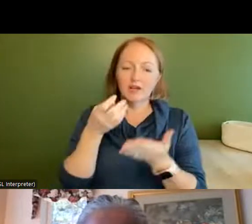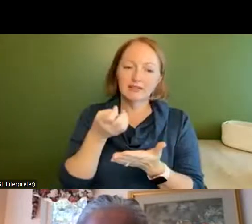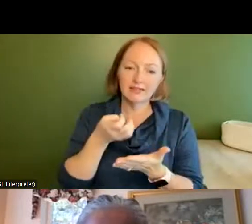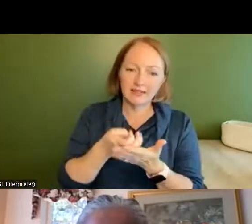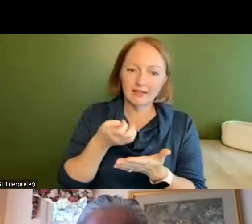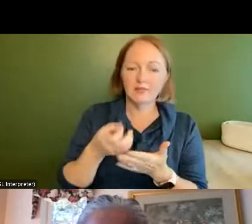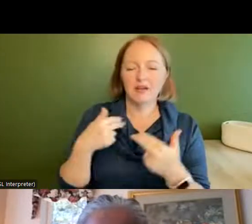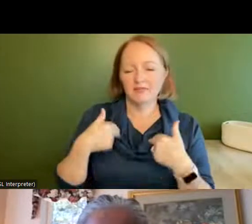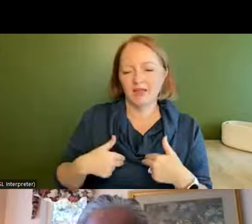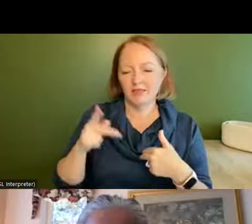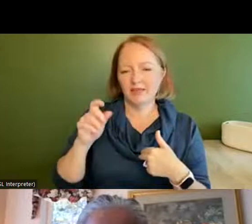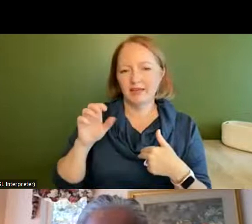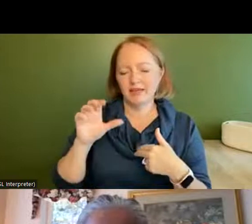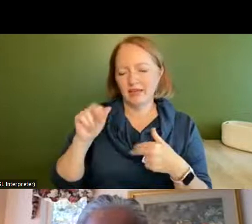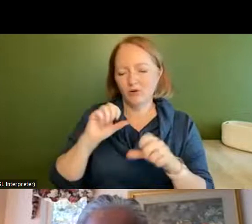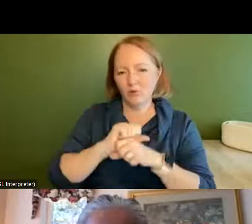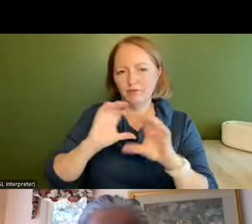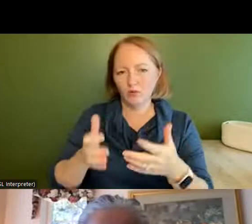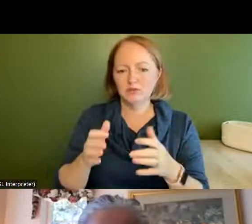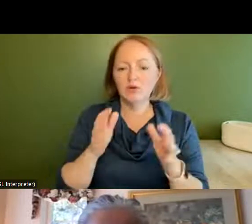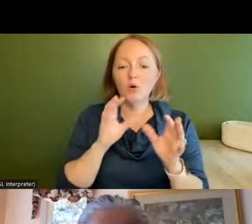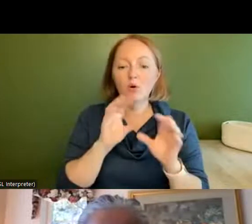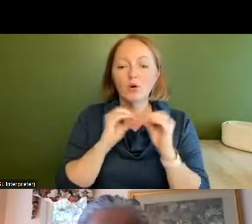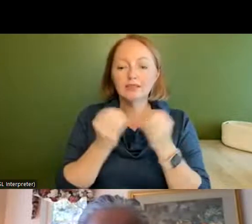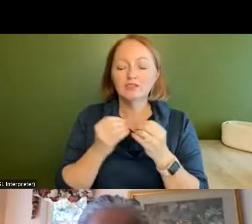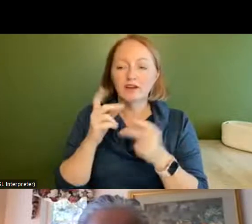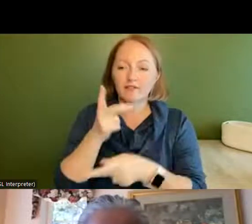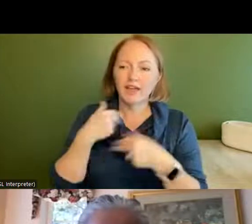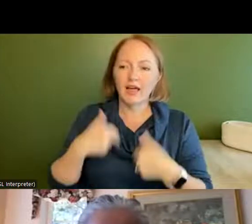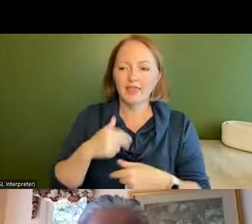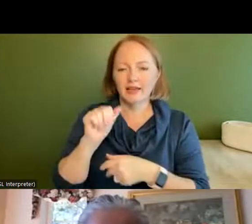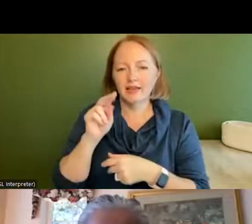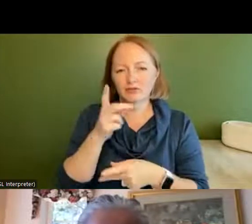of the healthcare workforce, organization of healthcare services, and